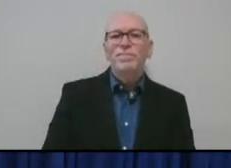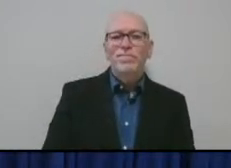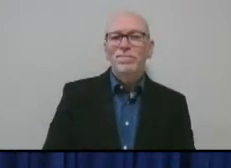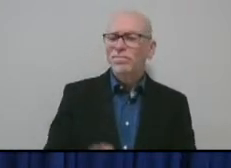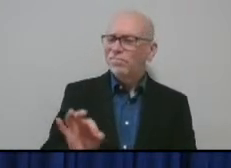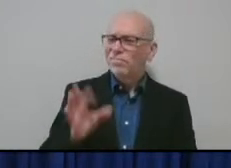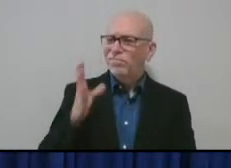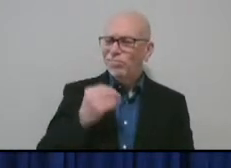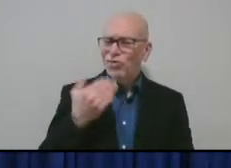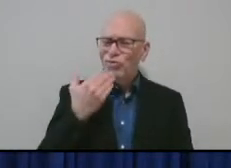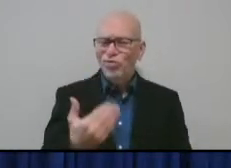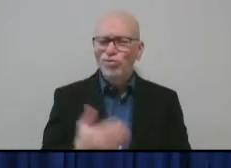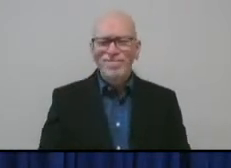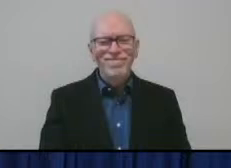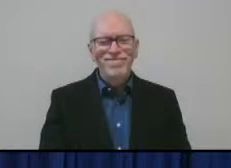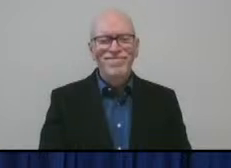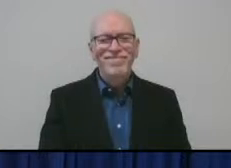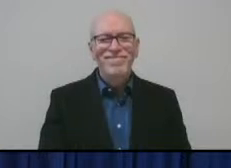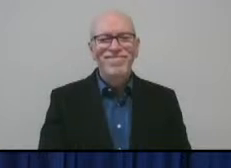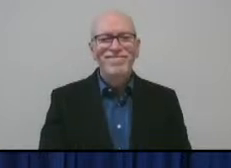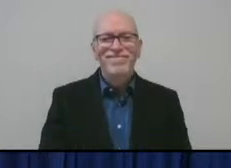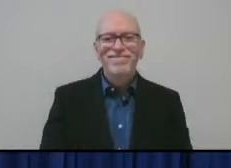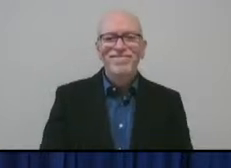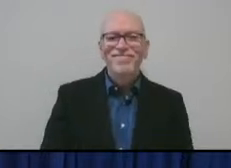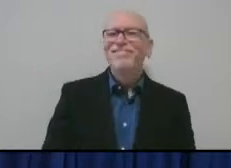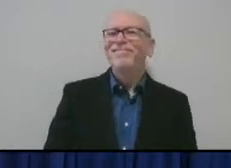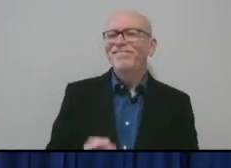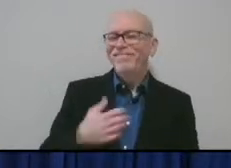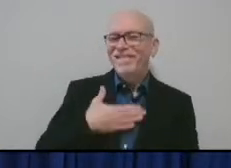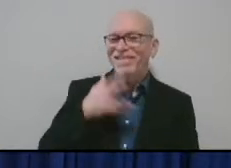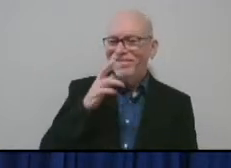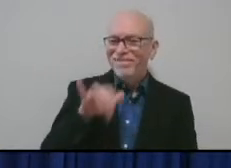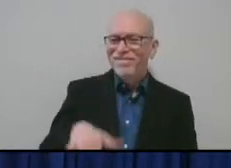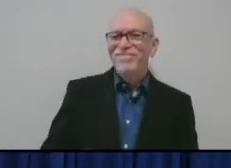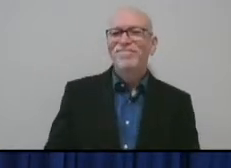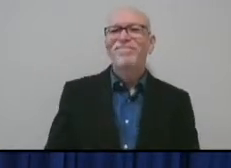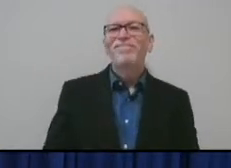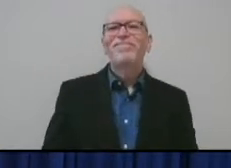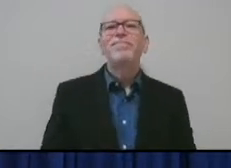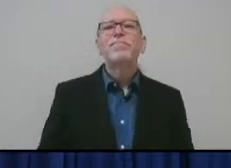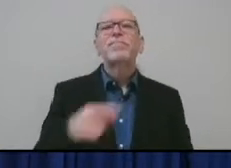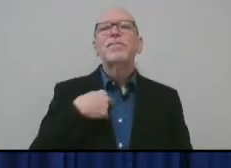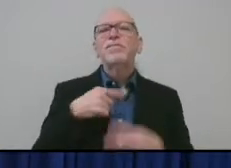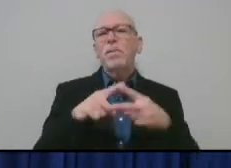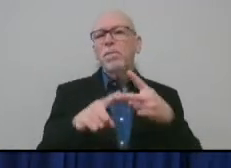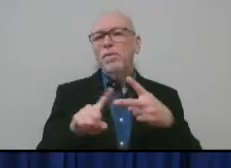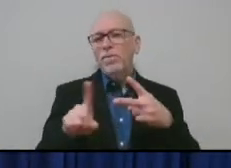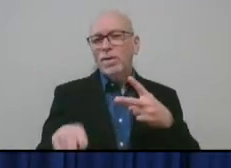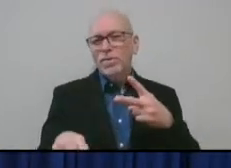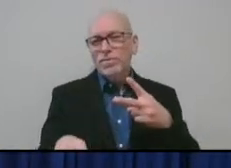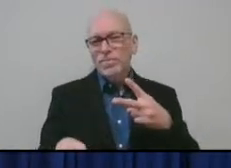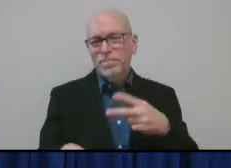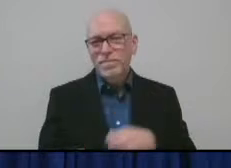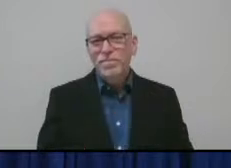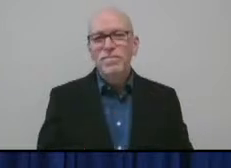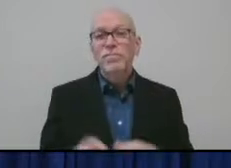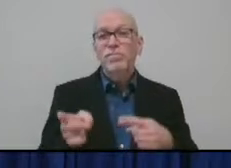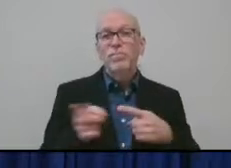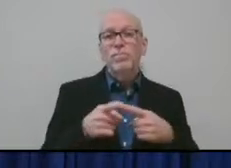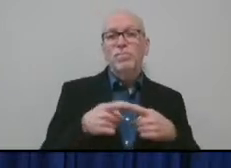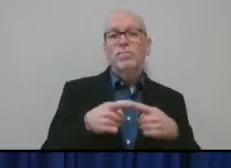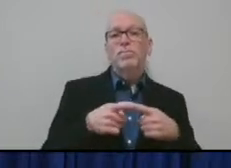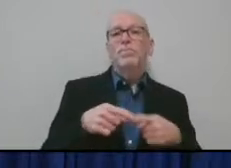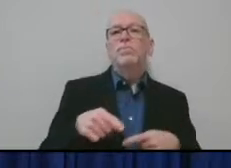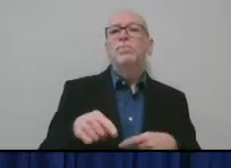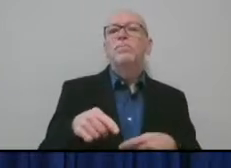good, all things considered. Good to hear. Good to hear. Yep, thank you. I have a couple questions. So my first one is